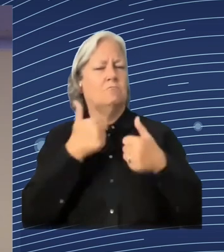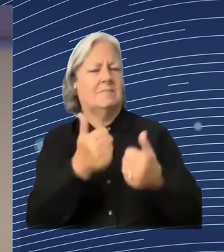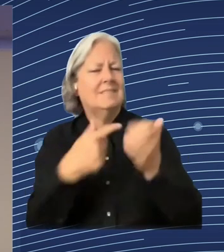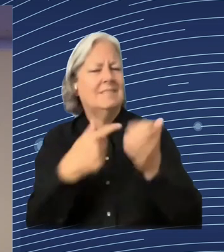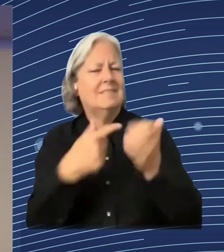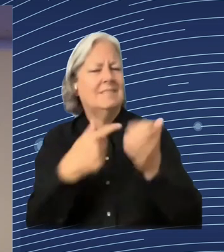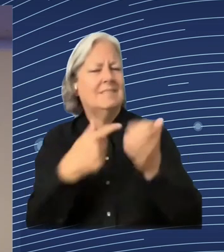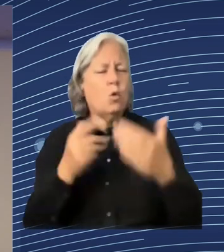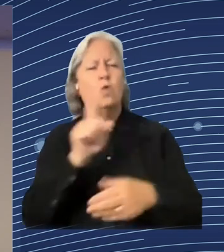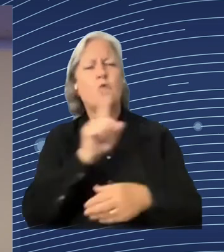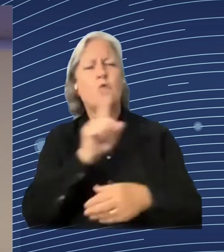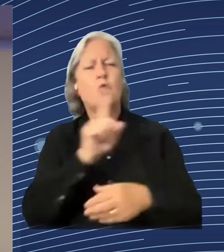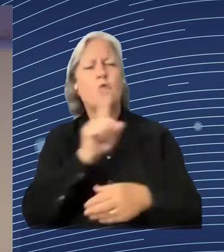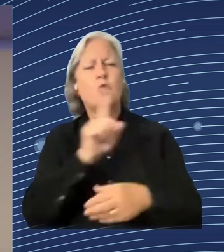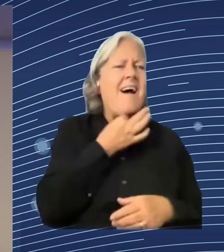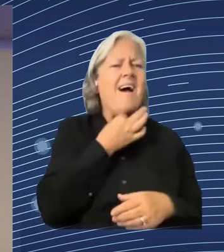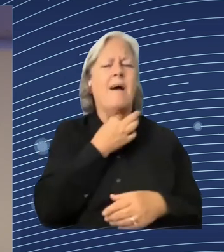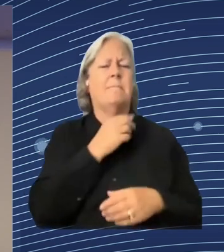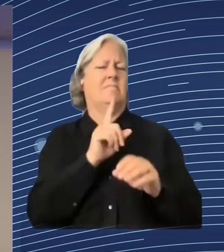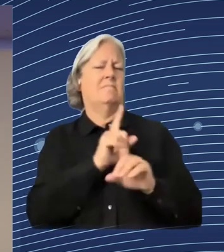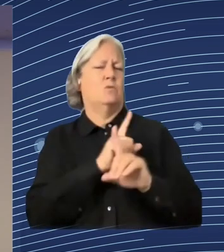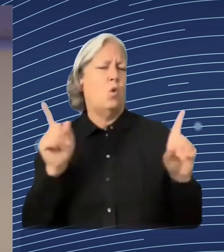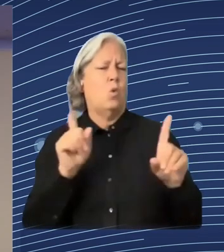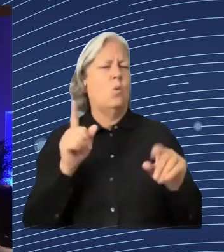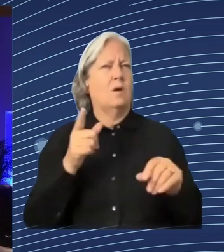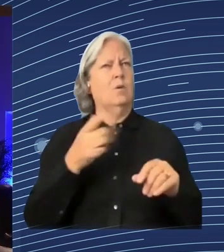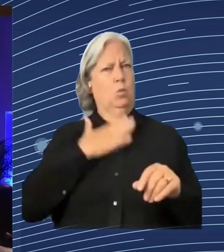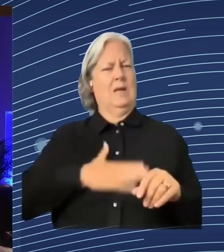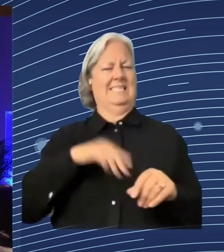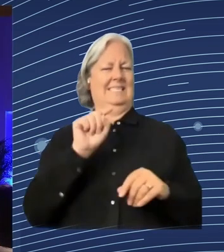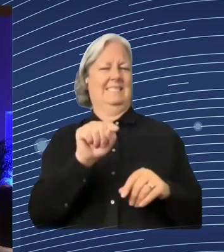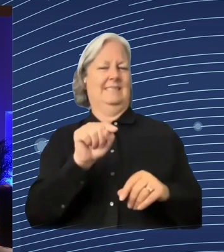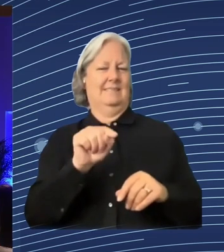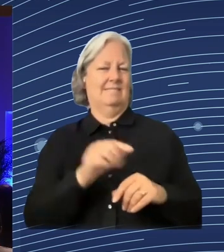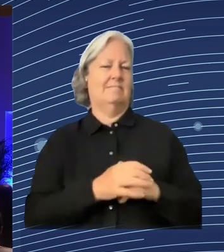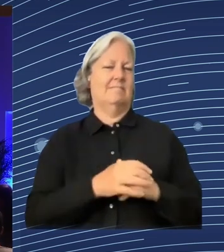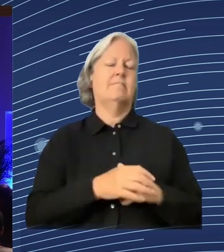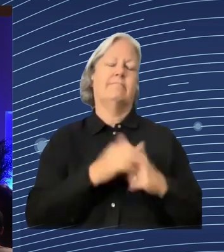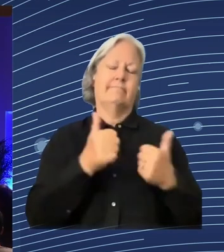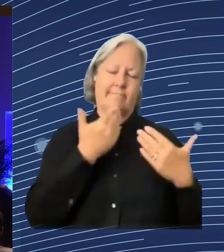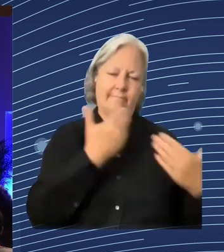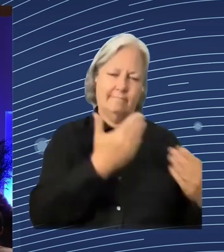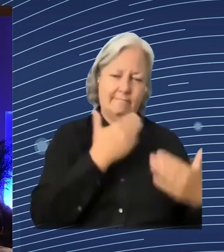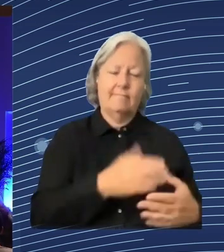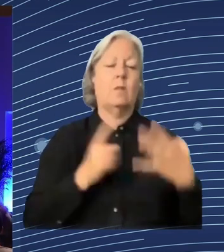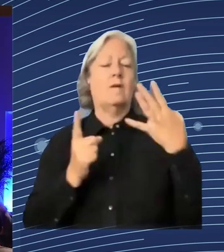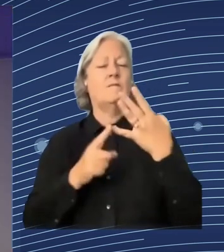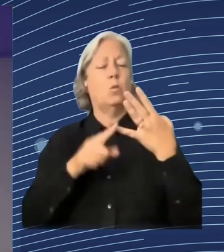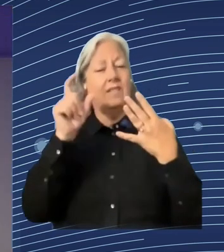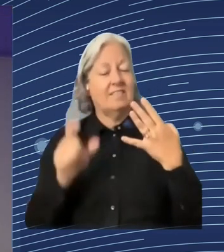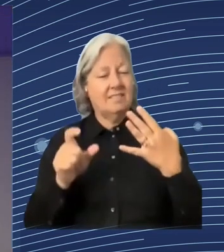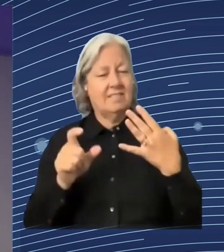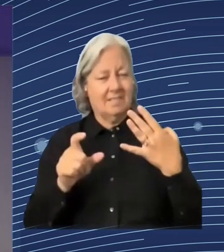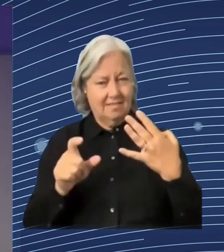to the system. So ecosystem of grantees. Excellent. Frank Victor. Yeah, I'm fully aligned with the three